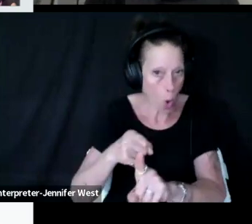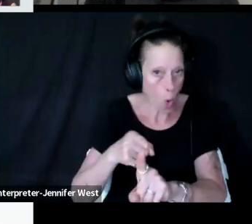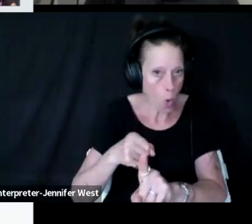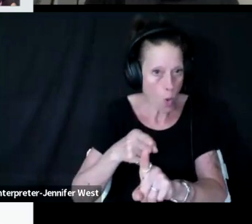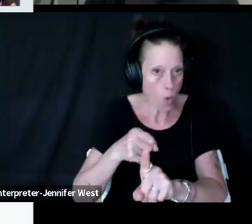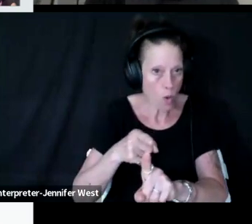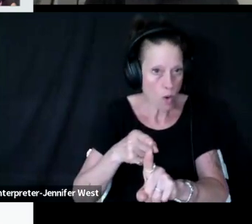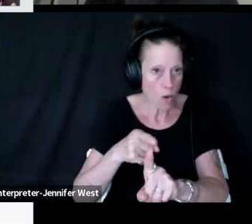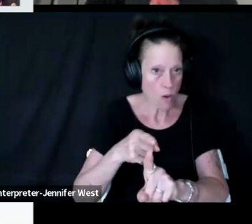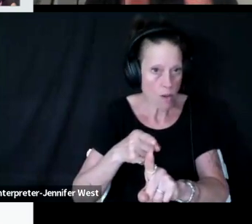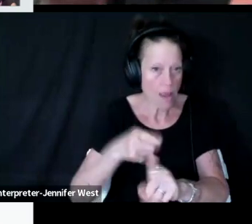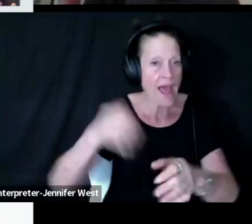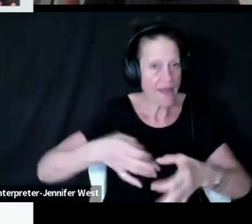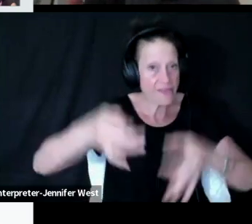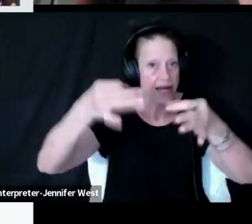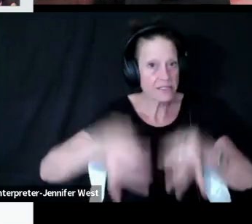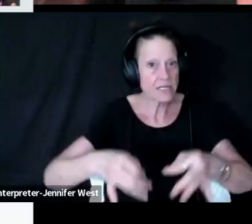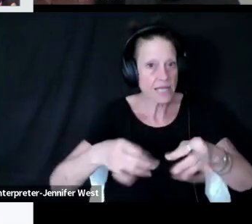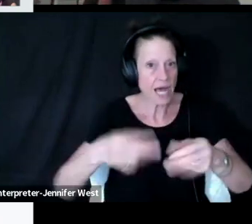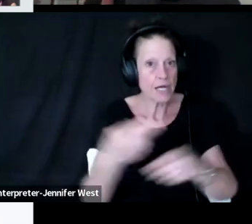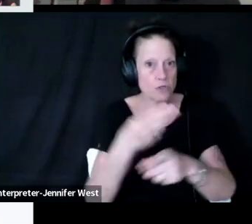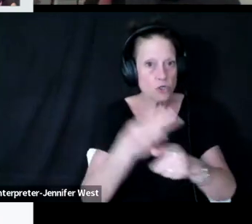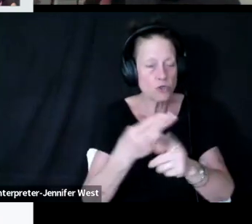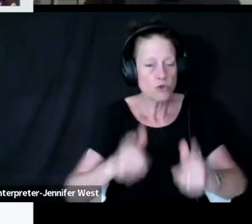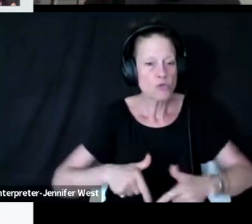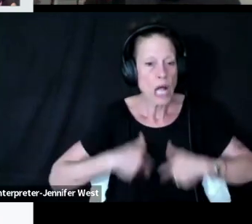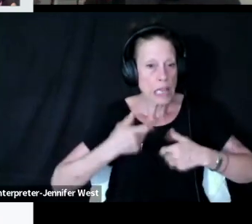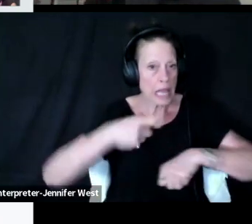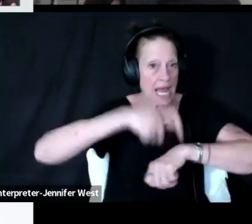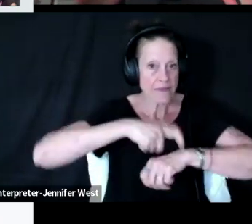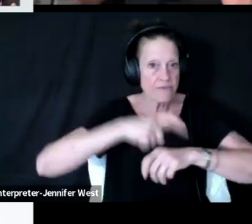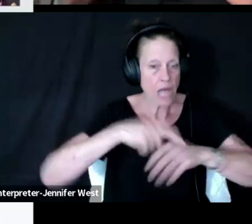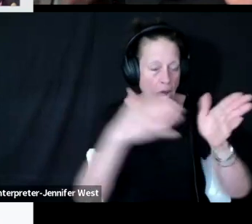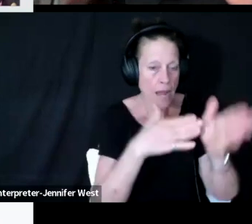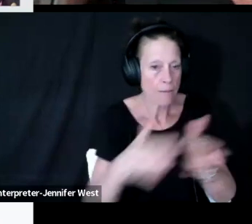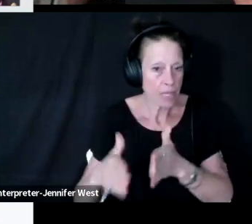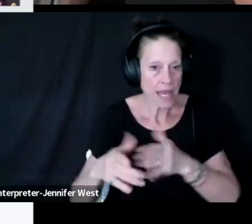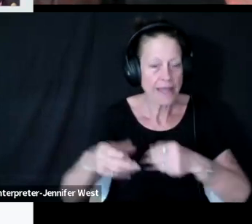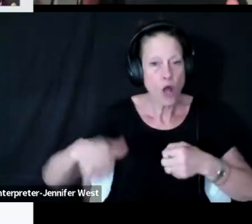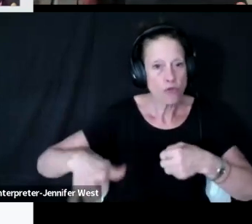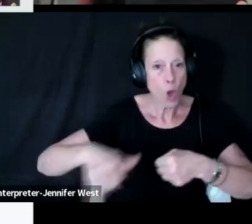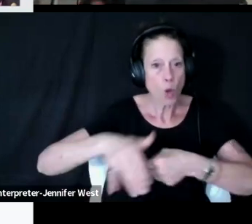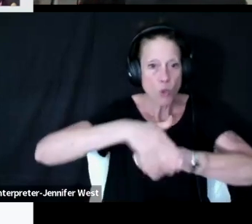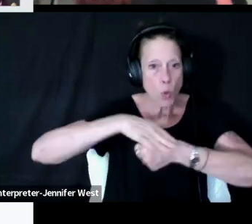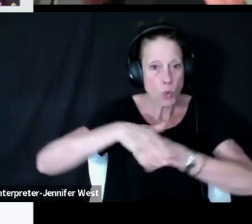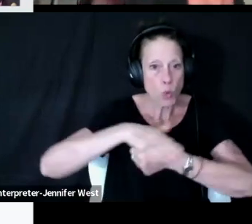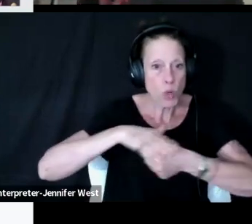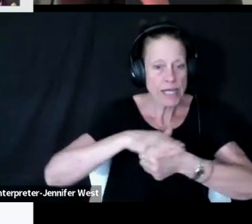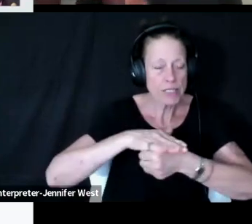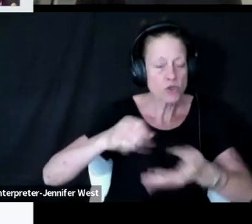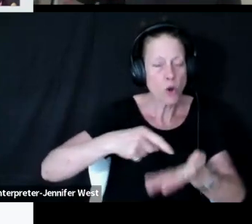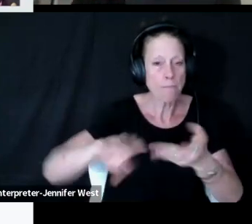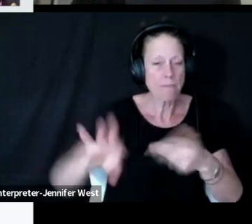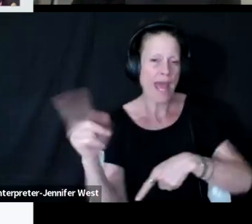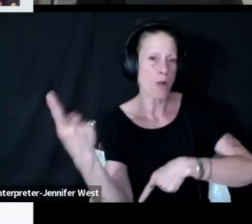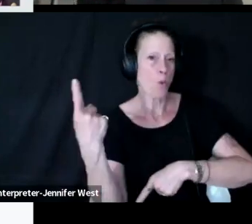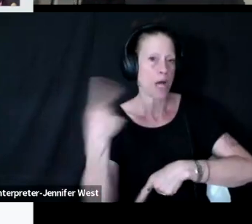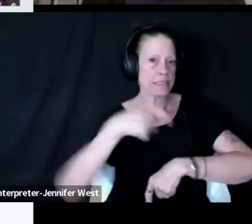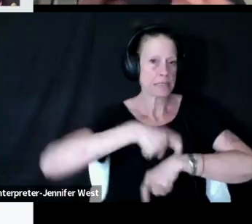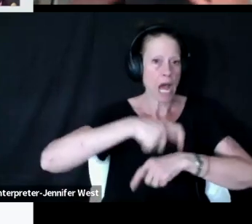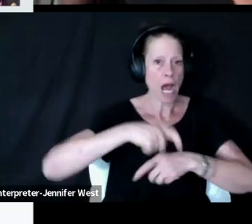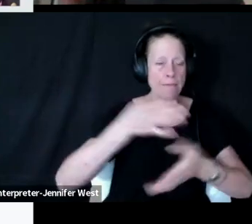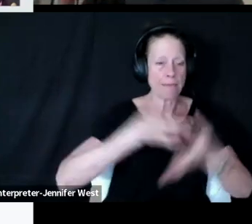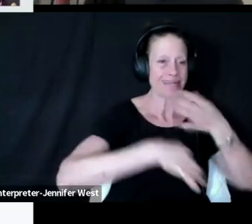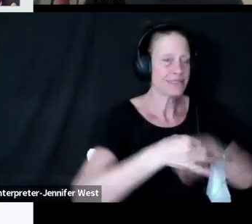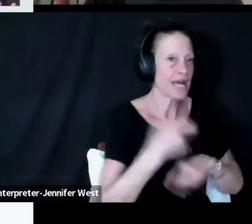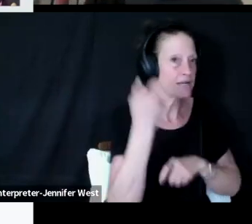life plan because the regional centers, they're called regional centers there, would prefer to just pay one time than have a subscription. So